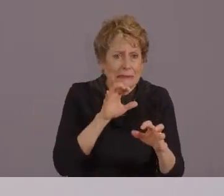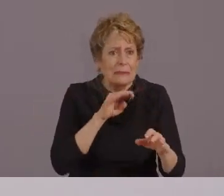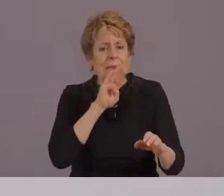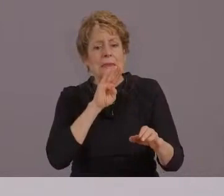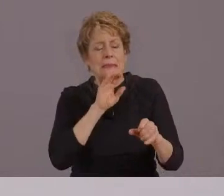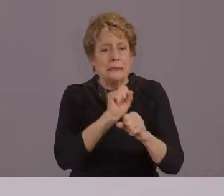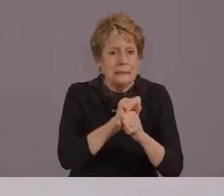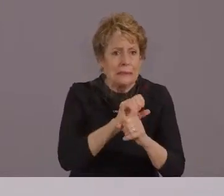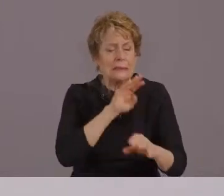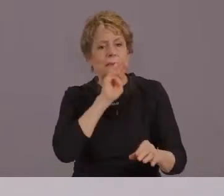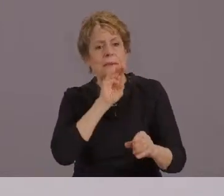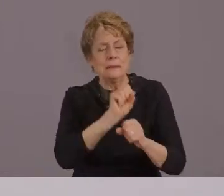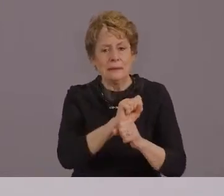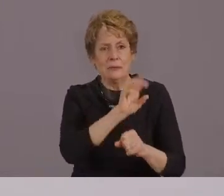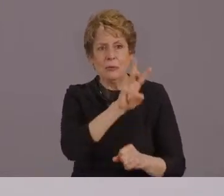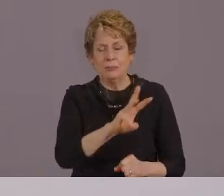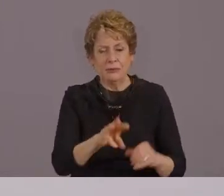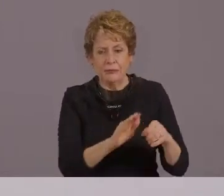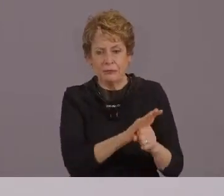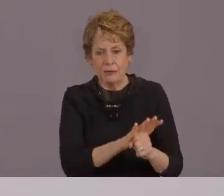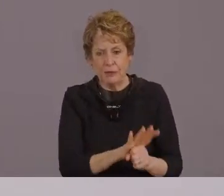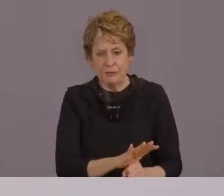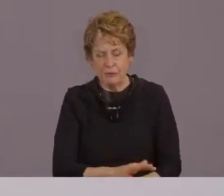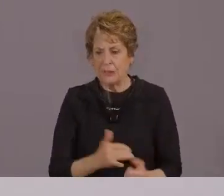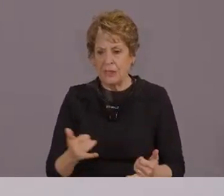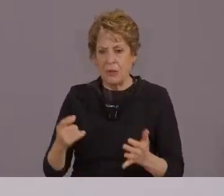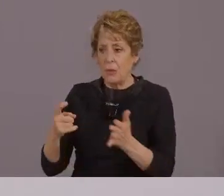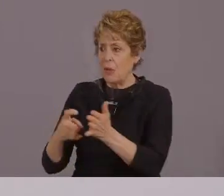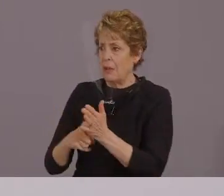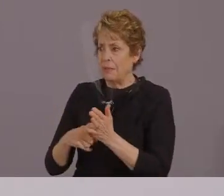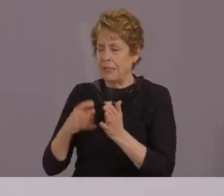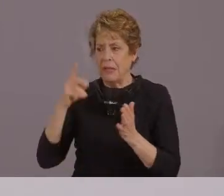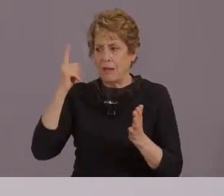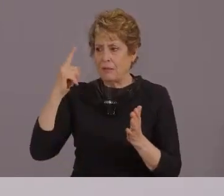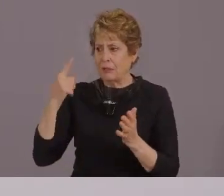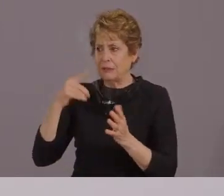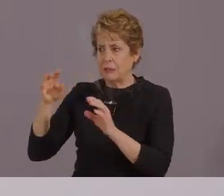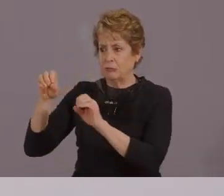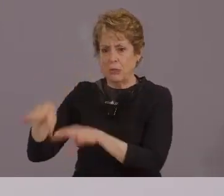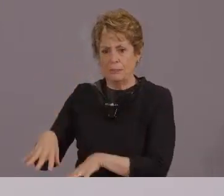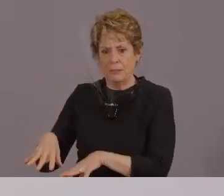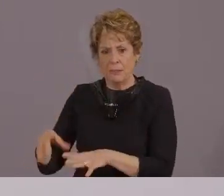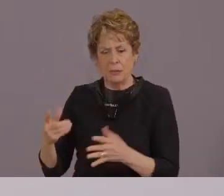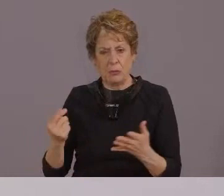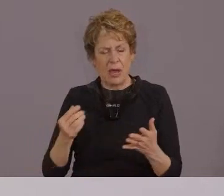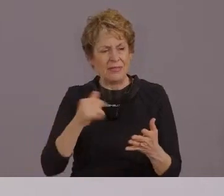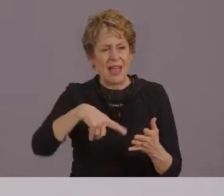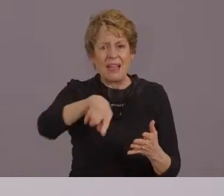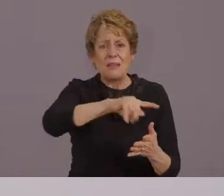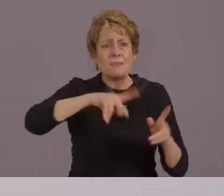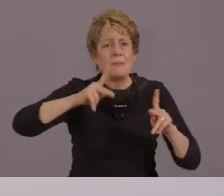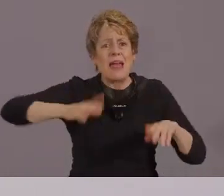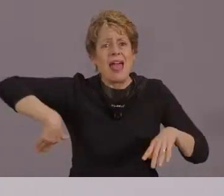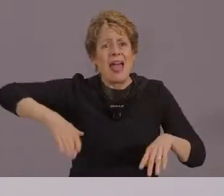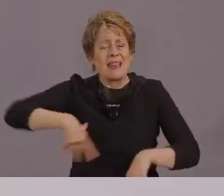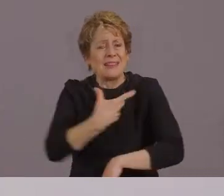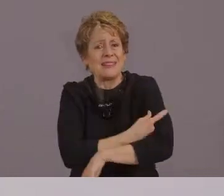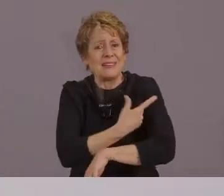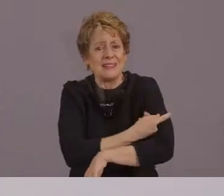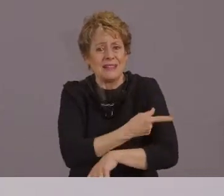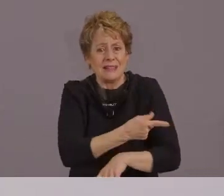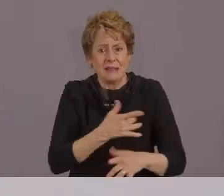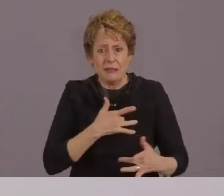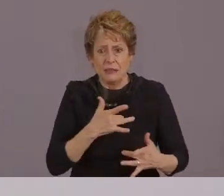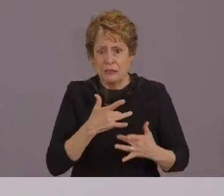this lifting mitigation requirements made even thinking of those who are not fully vaccinated and terrified for their families?